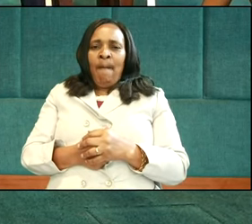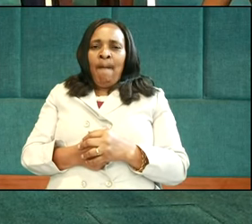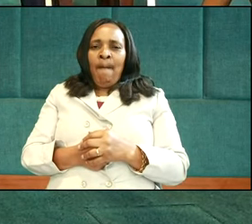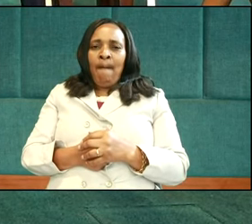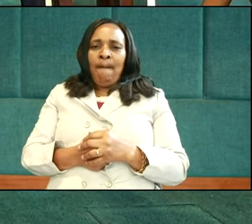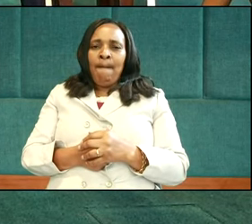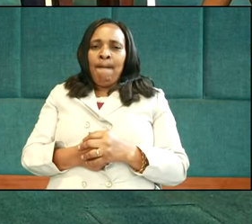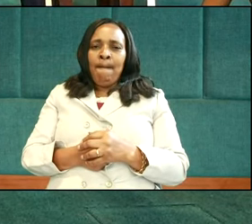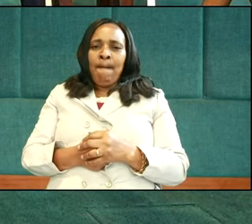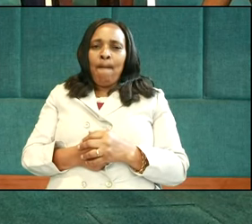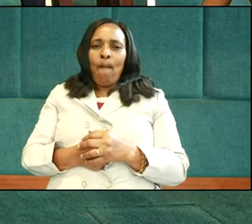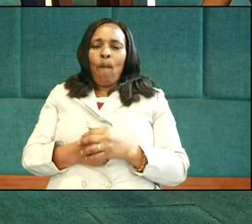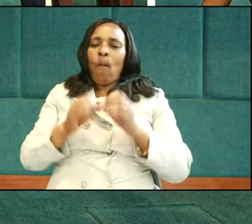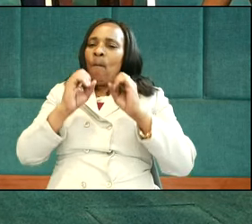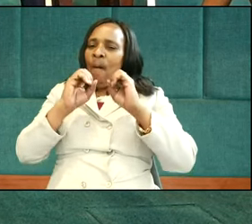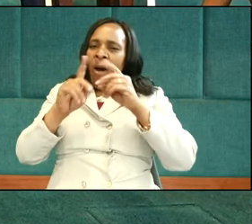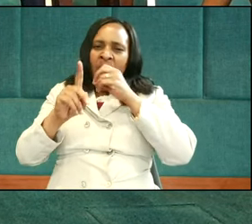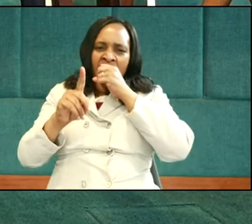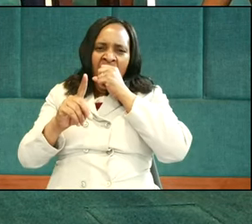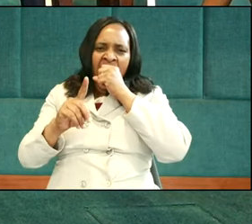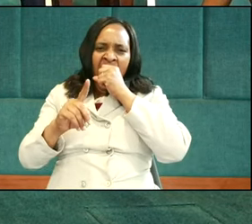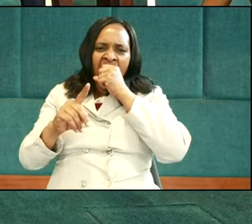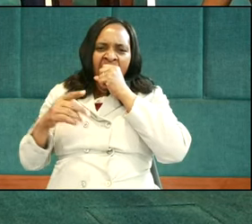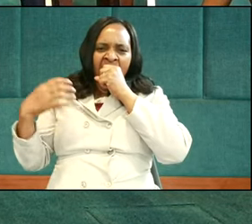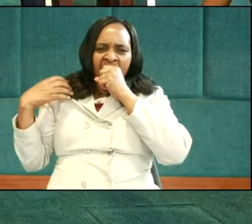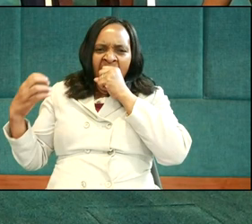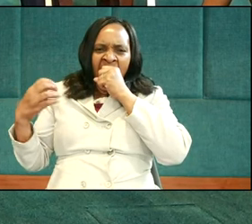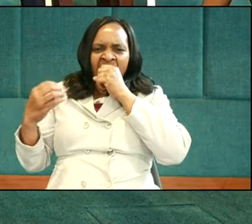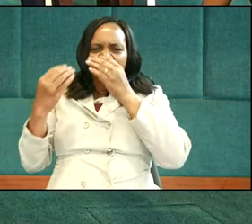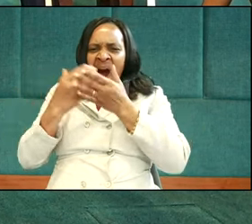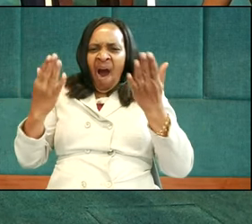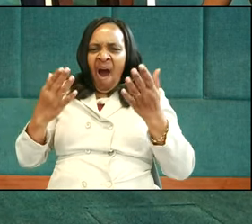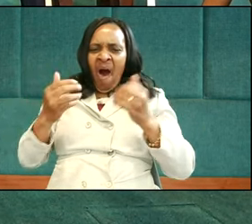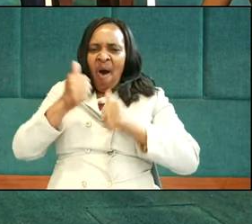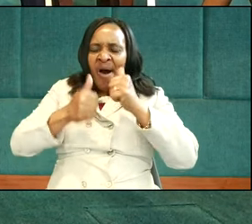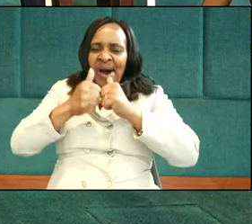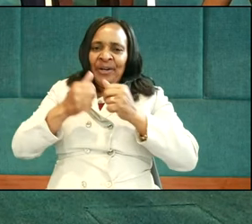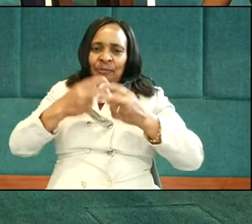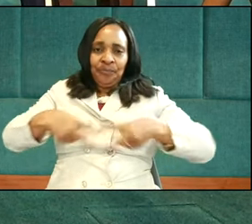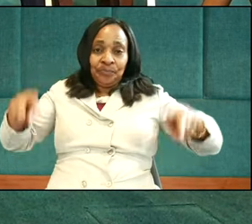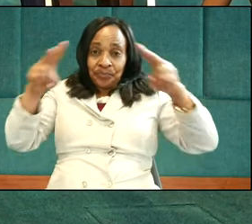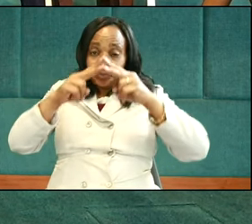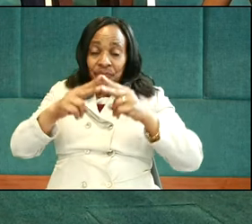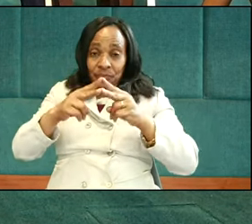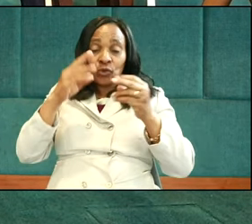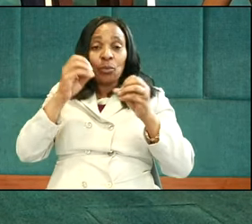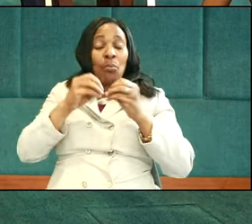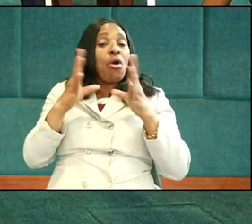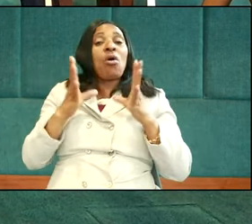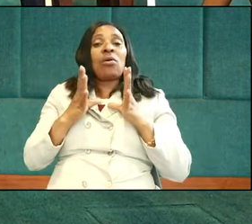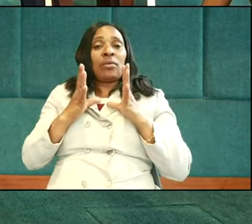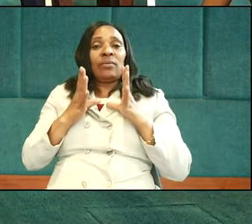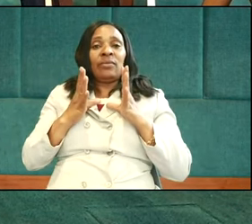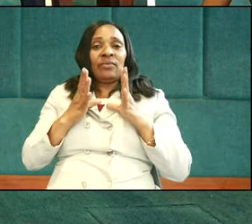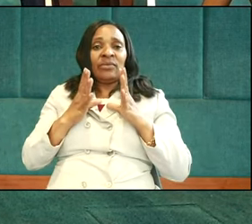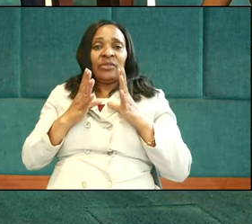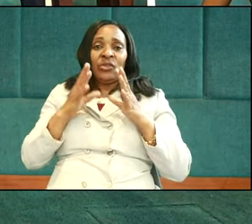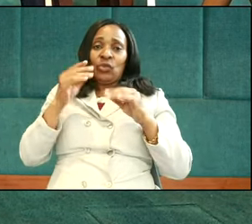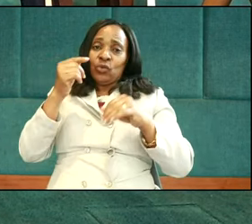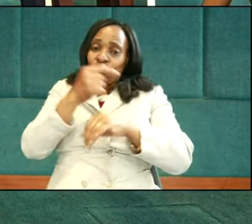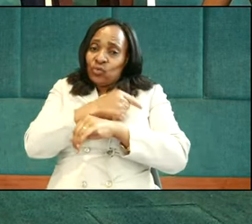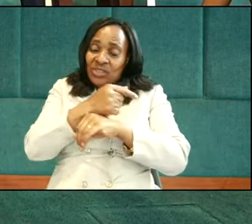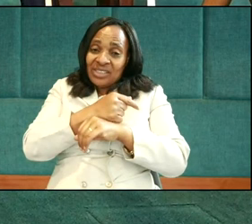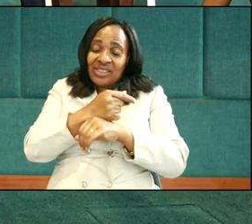Yes, Biyaki, you have a response? Yeah, a treasure is something you prioritize, something that you treat a certain